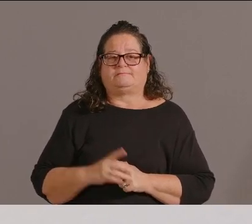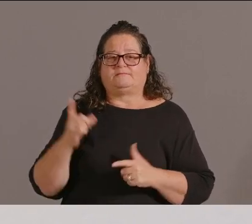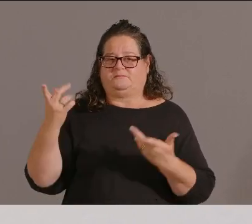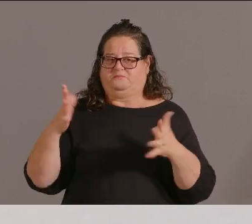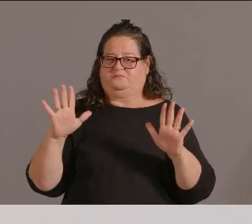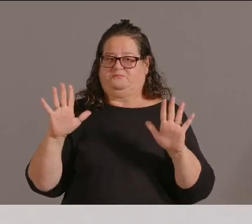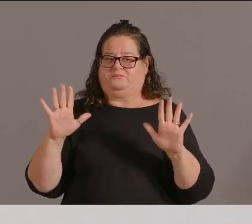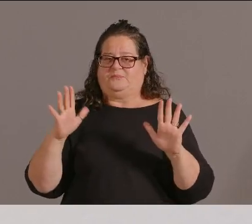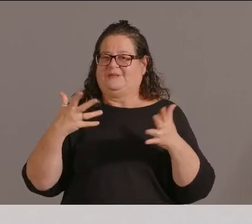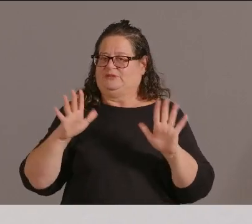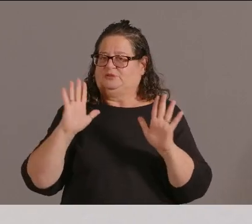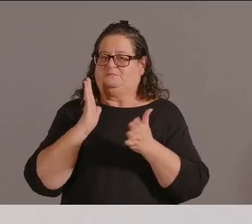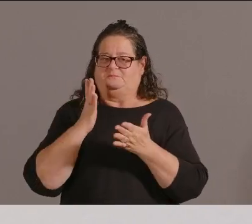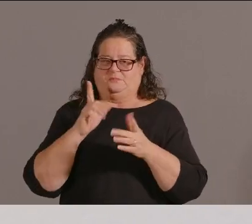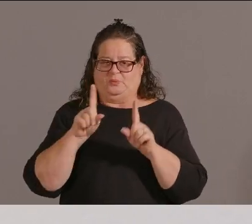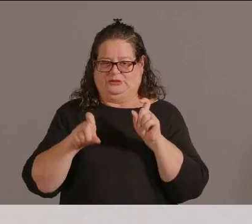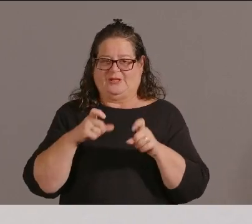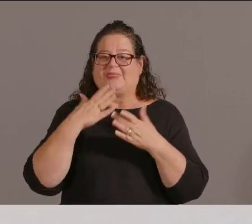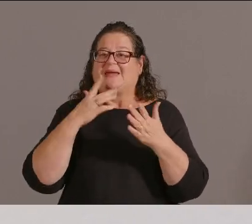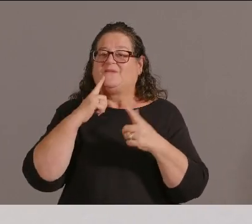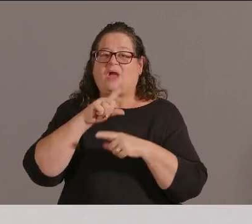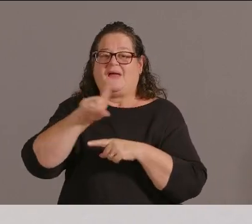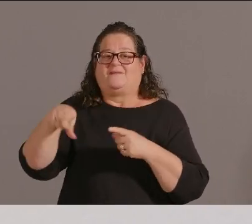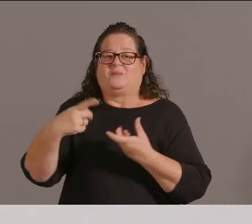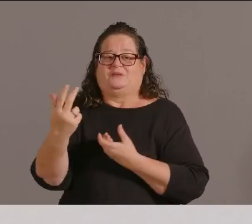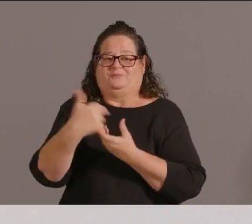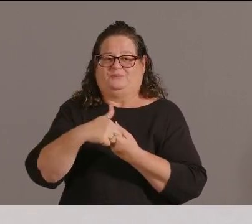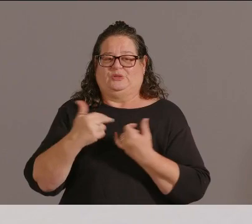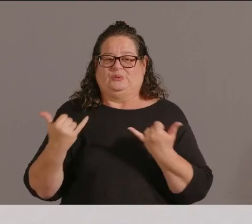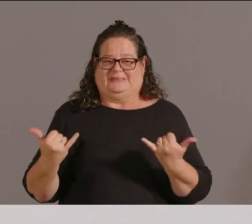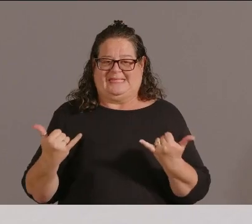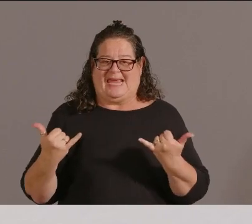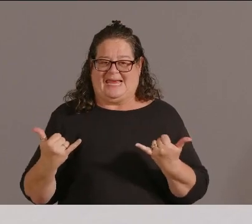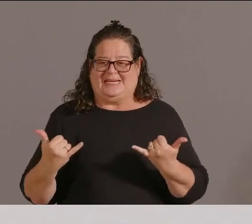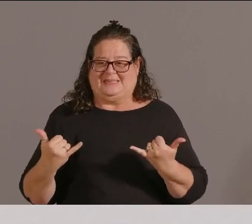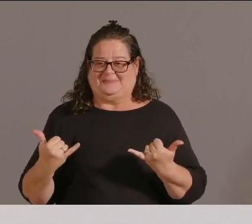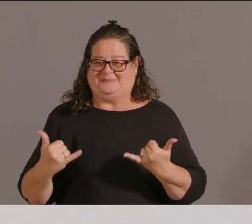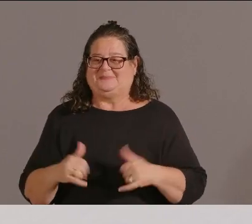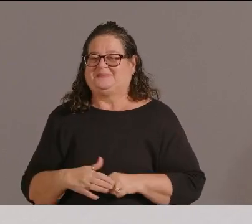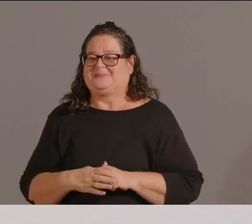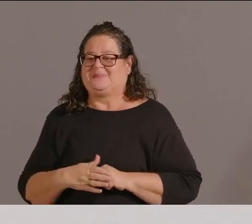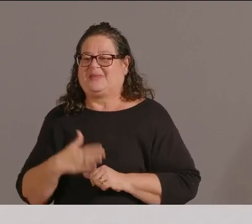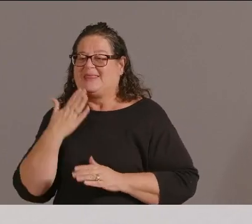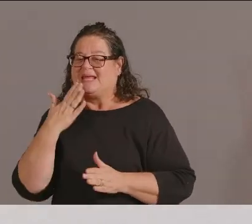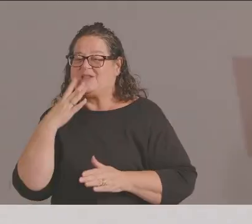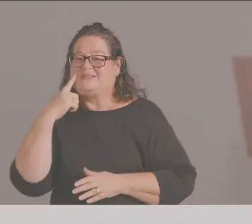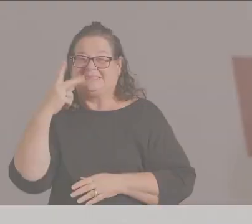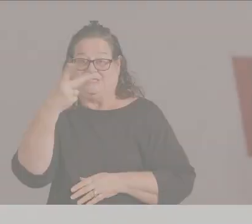Christ. Thank you, everybody, for joining us today. Thank you, Dr. Christ. Thank you. We'll talk to you next week.